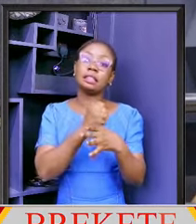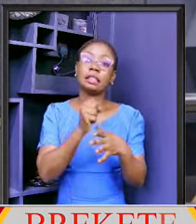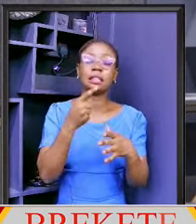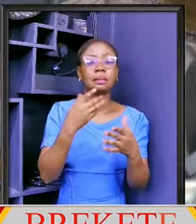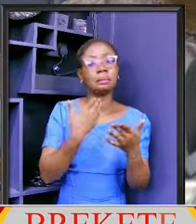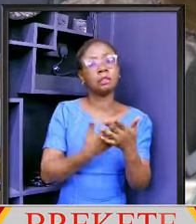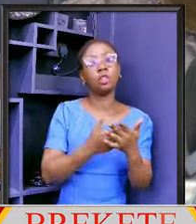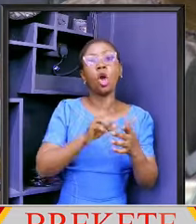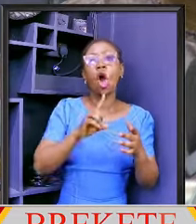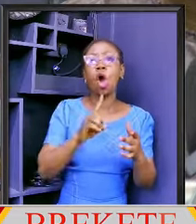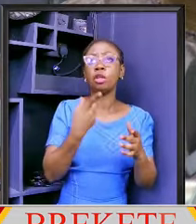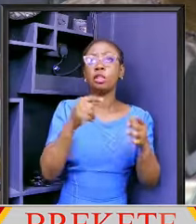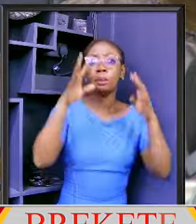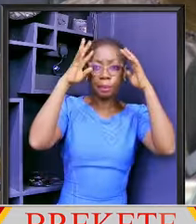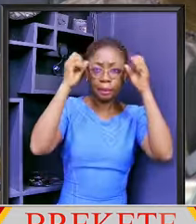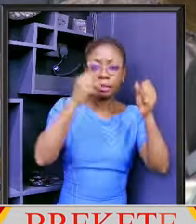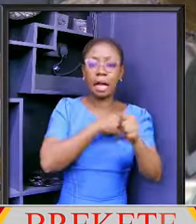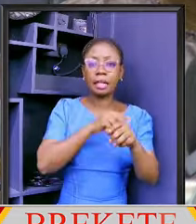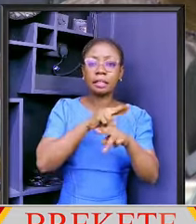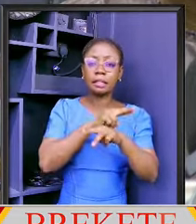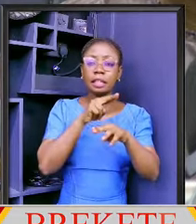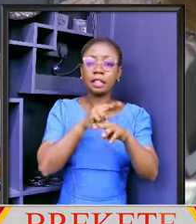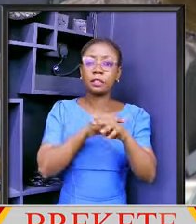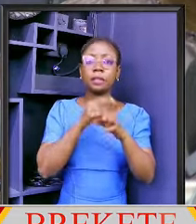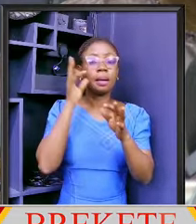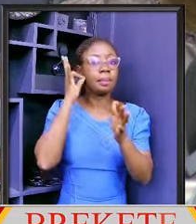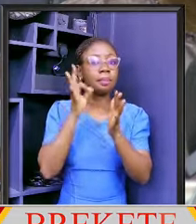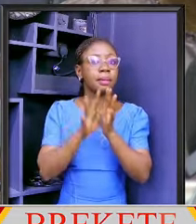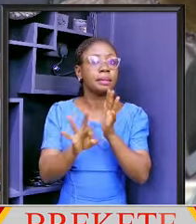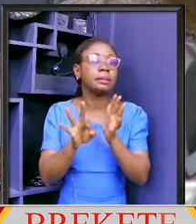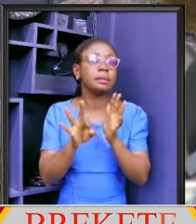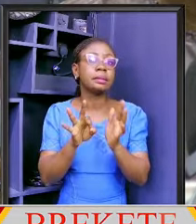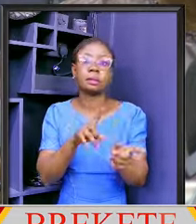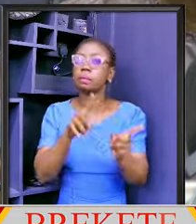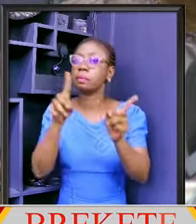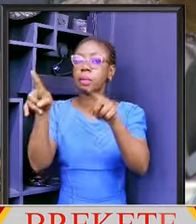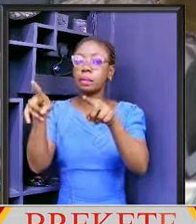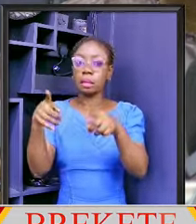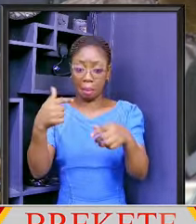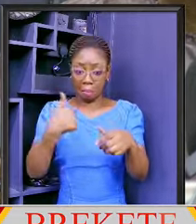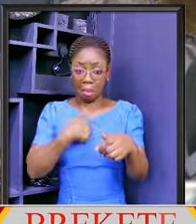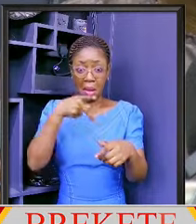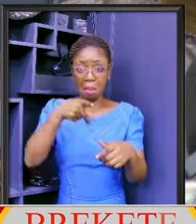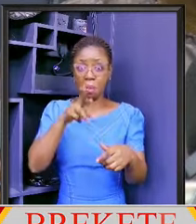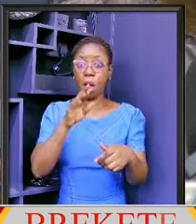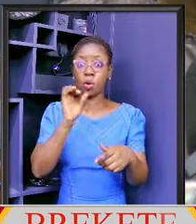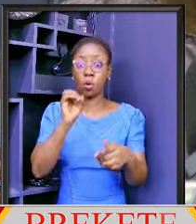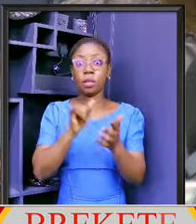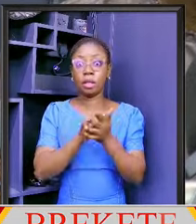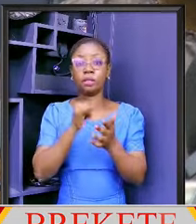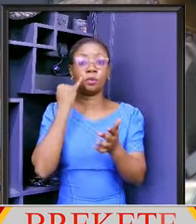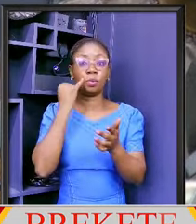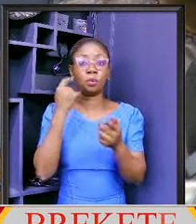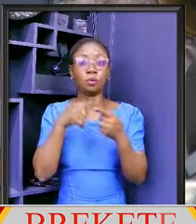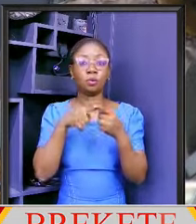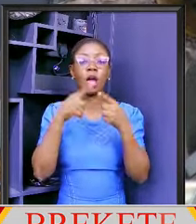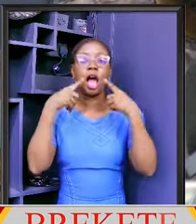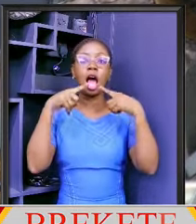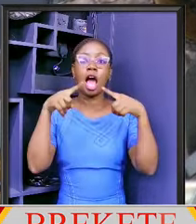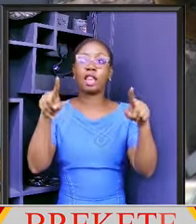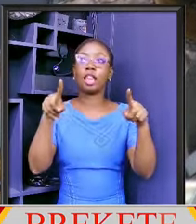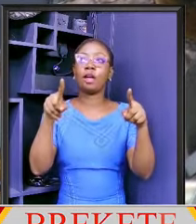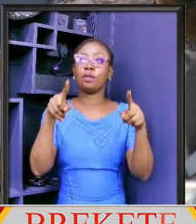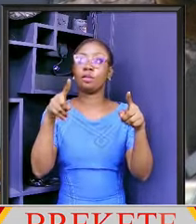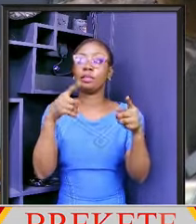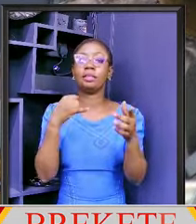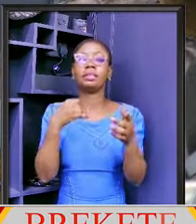going. Even me as the image maker who's supposed to air the information that let thank the president, this amount was given to us, none. Now God catch